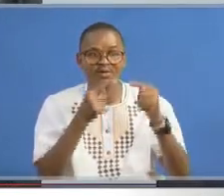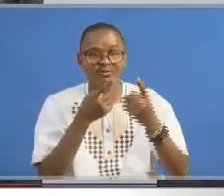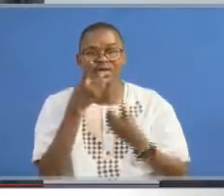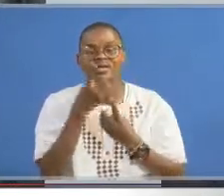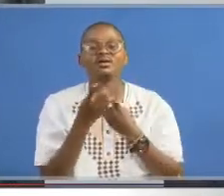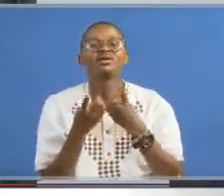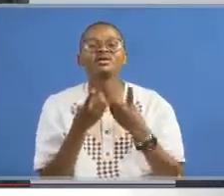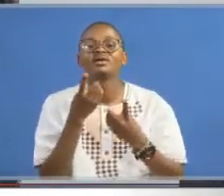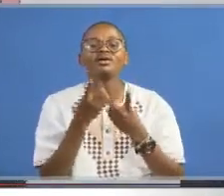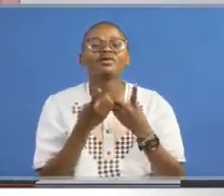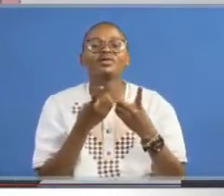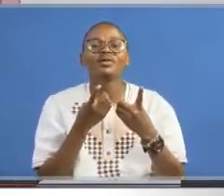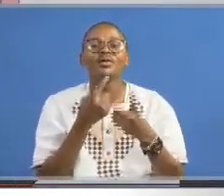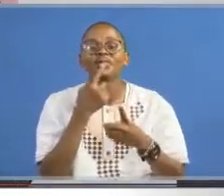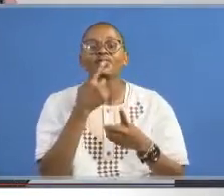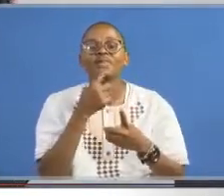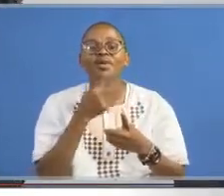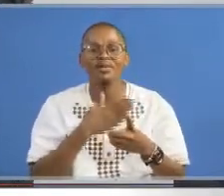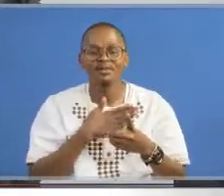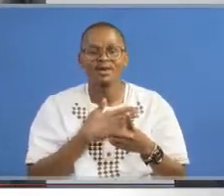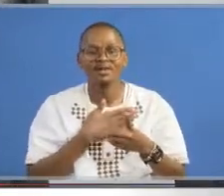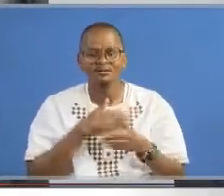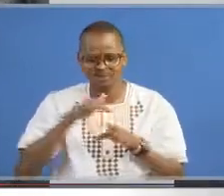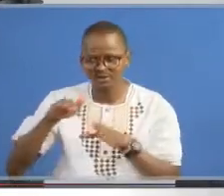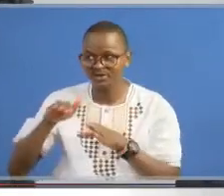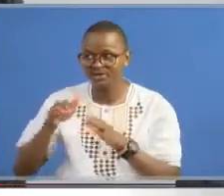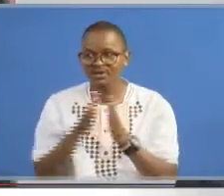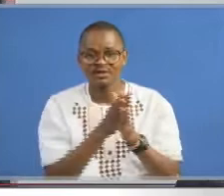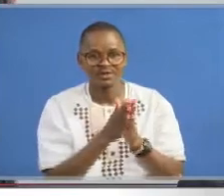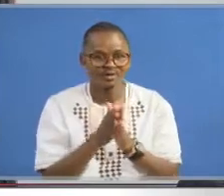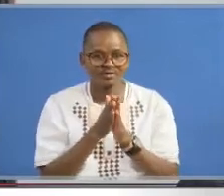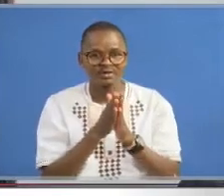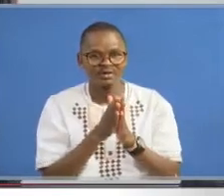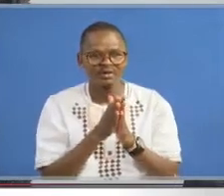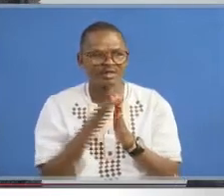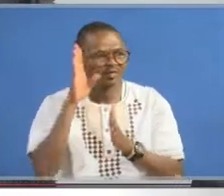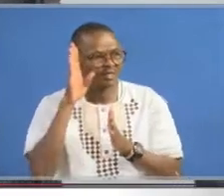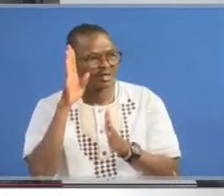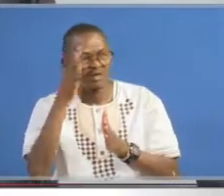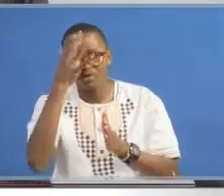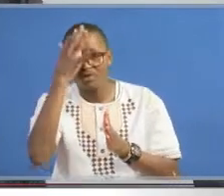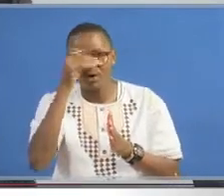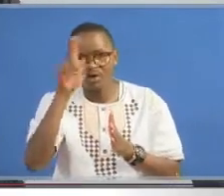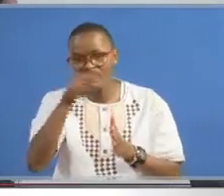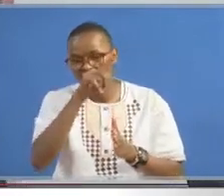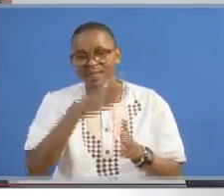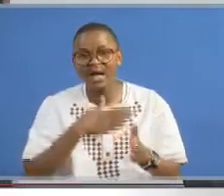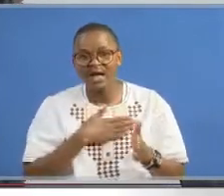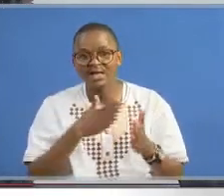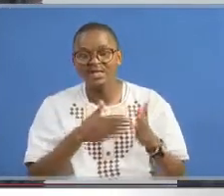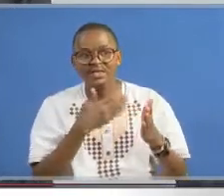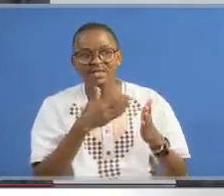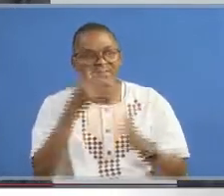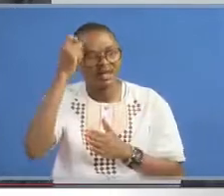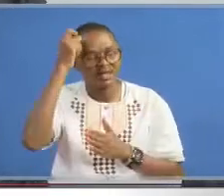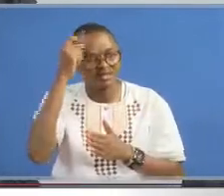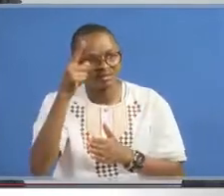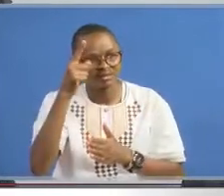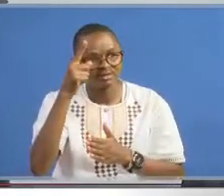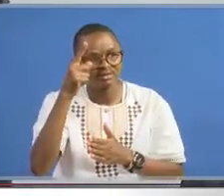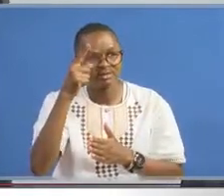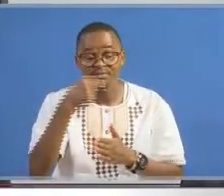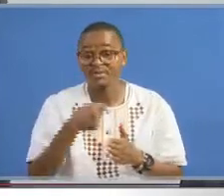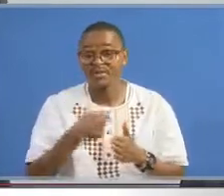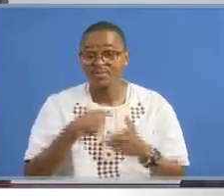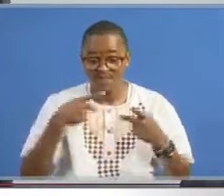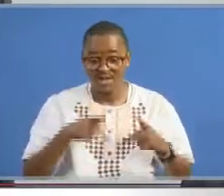discuss. Nimesema my side of the story. Nikasikiza mbona hao walikuwa wameamua kuban song yangu. Nime understand. Na